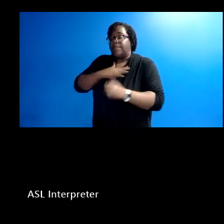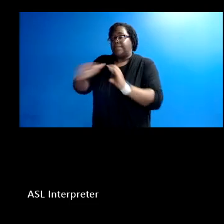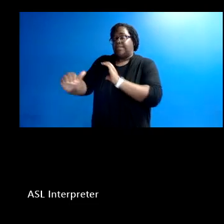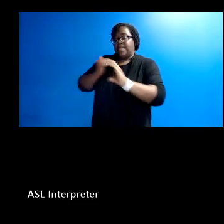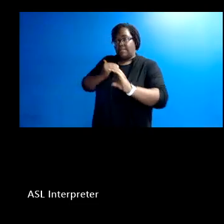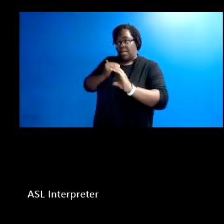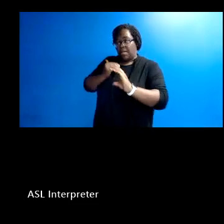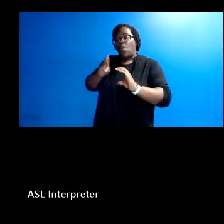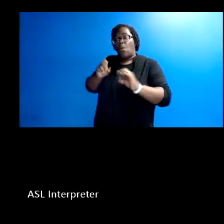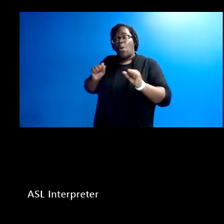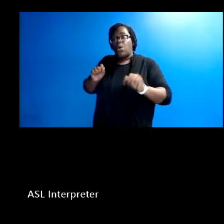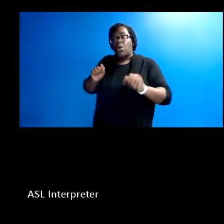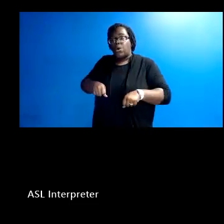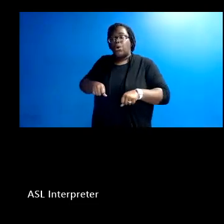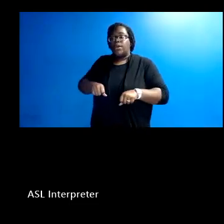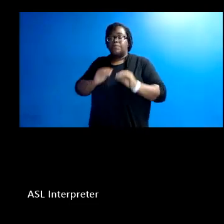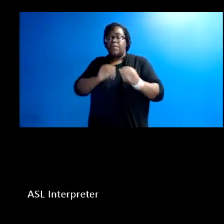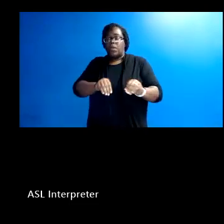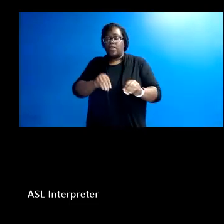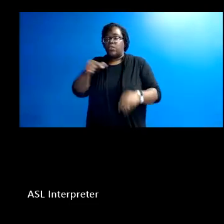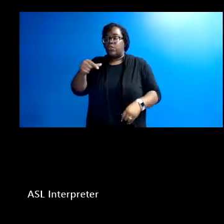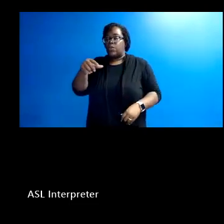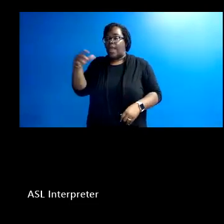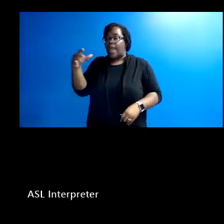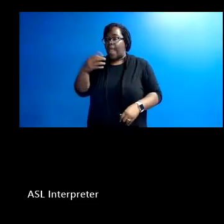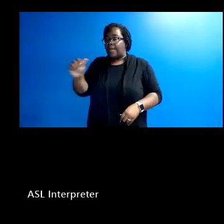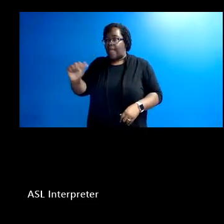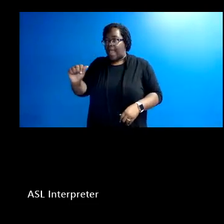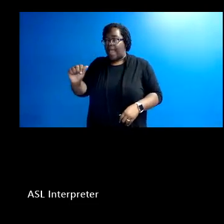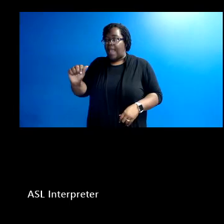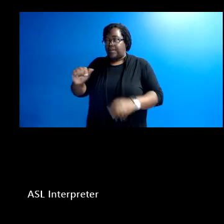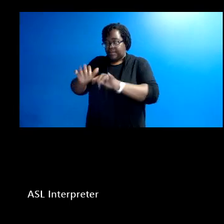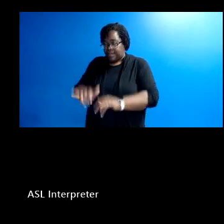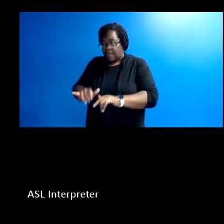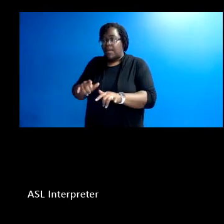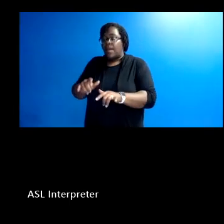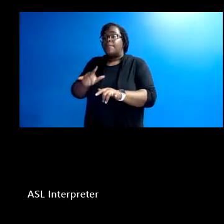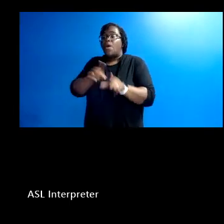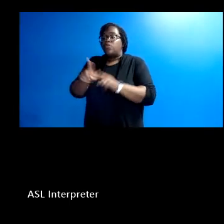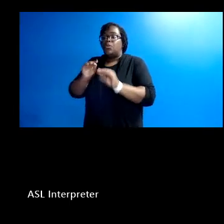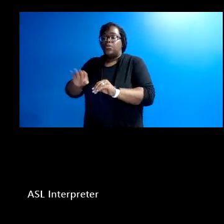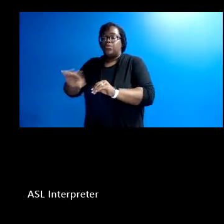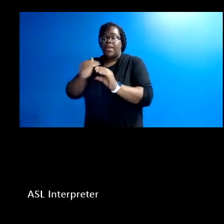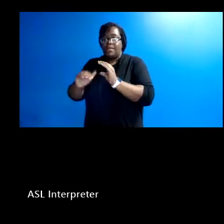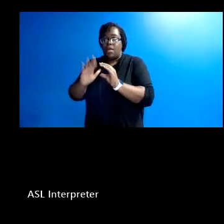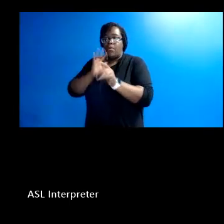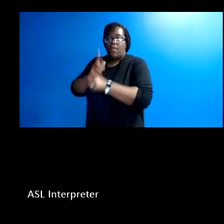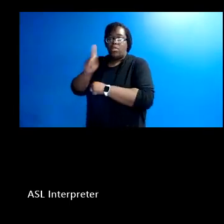put them in the Q&A, but include your email address, and we will follow up with you